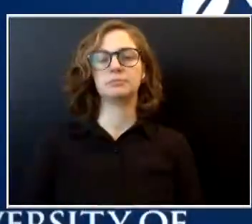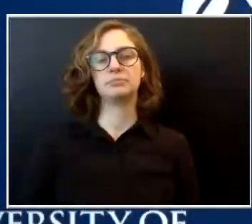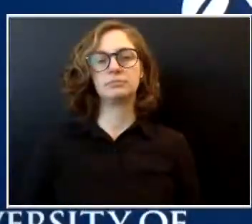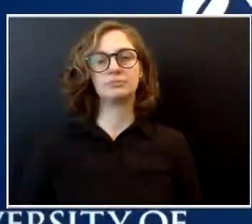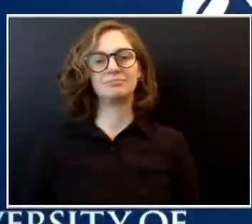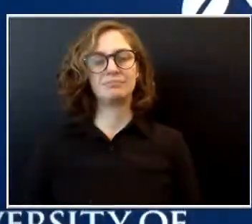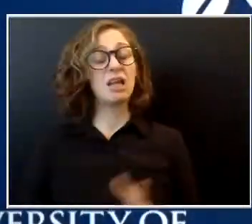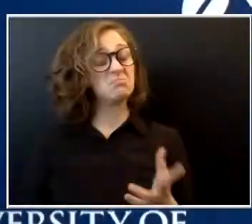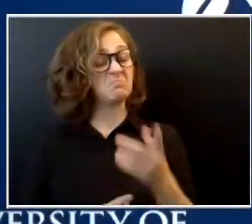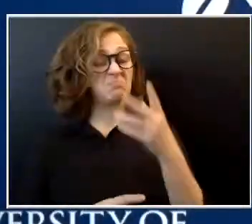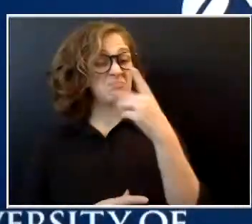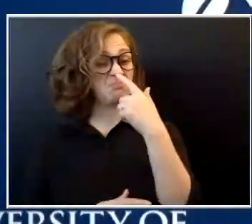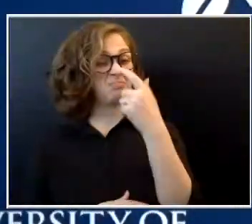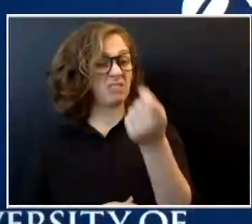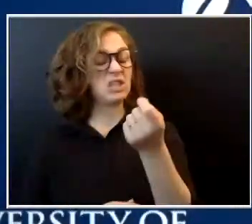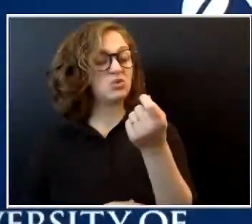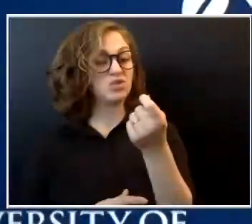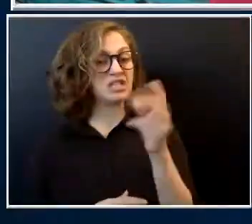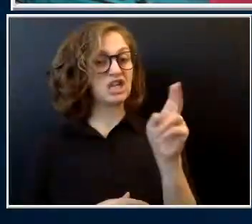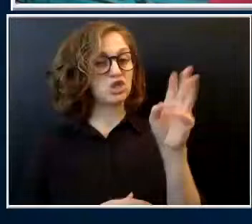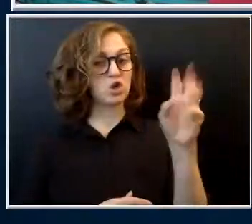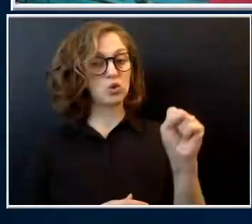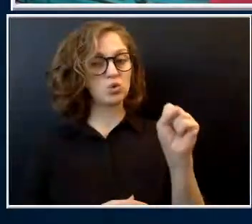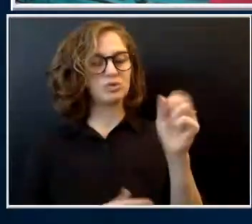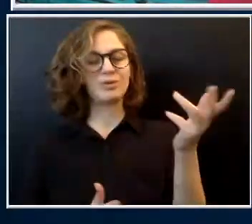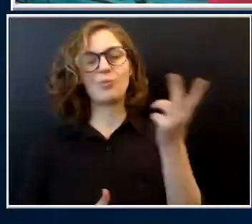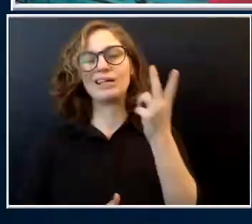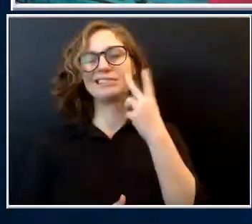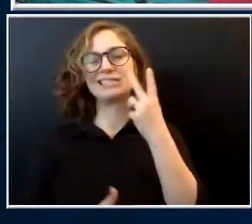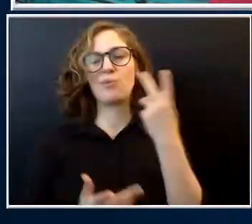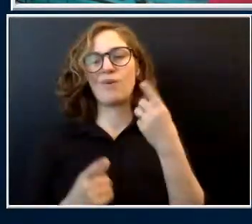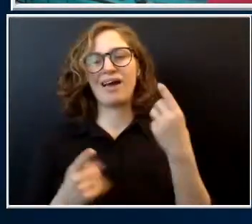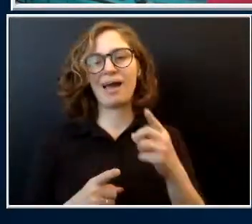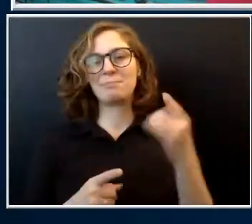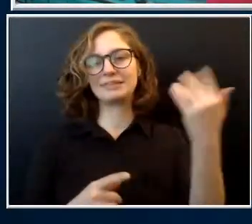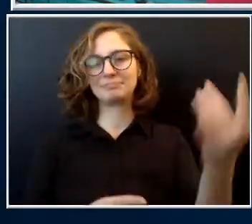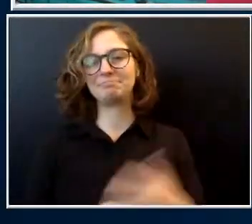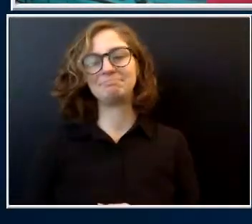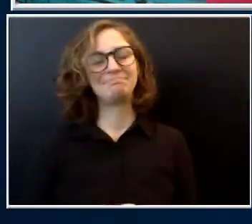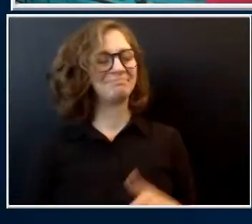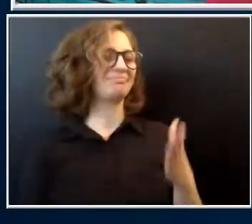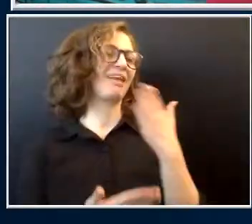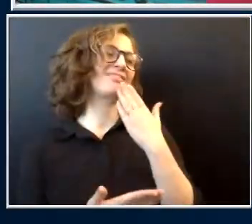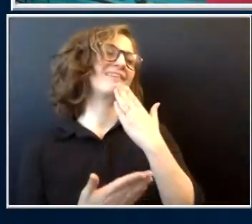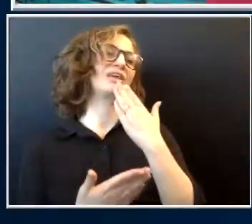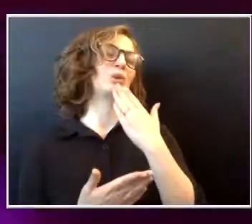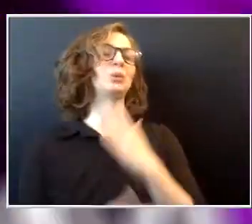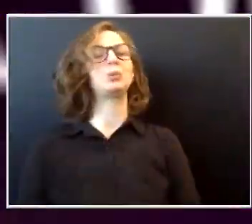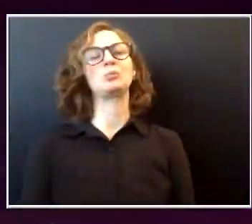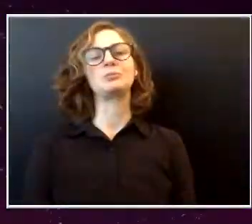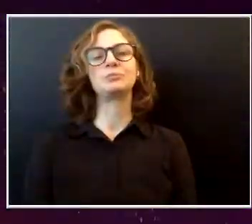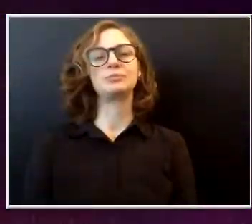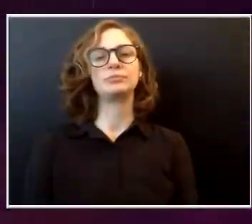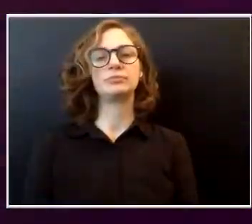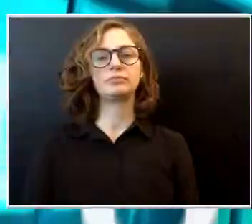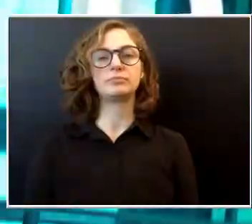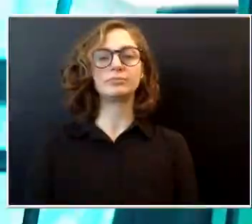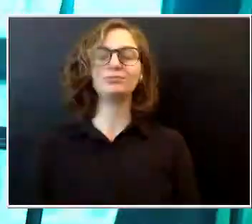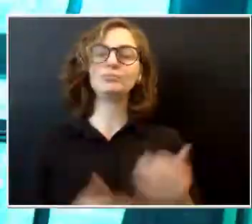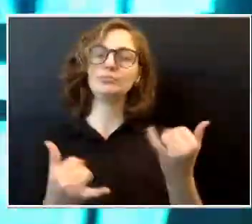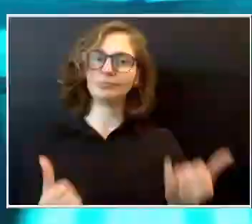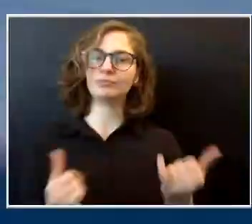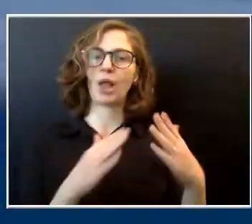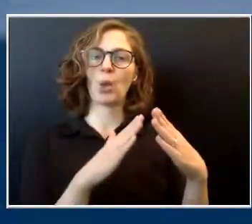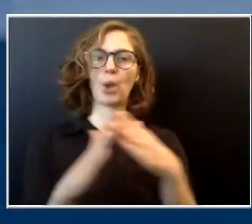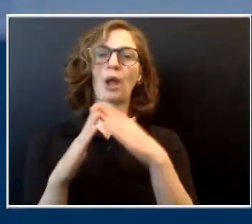and we'll just see what the final recommendations are. Okay, Dr. Hawkinson, thank you. Thank you for that insight. Want to check in with what the community is asking now